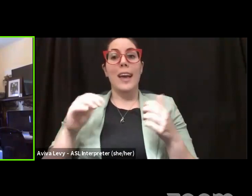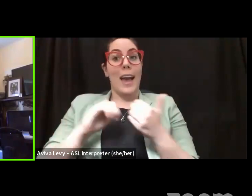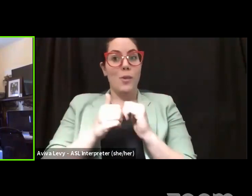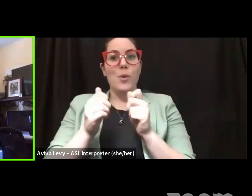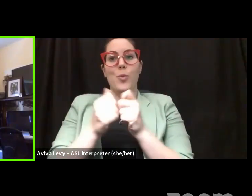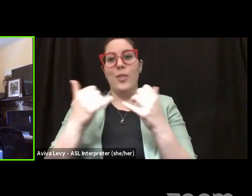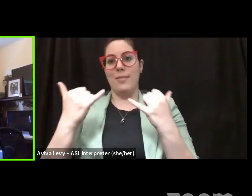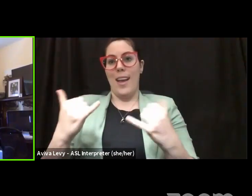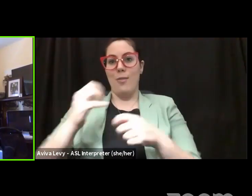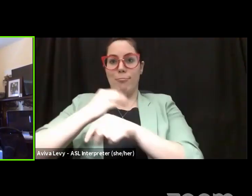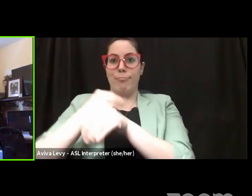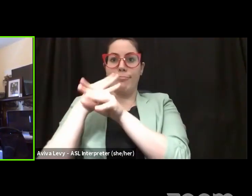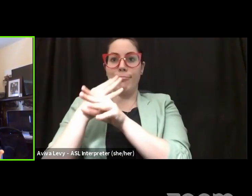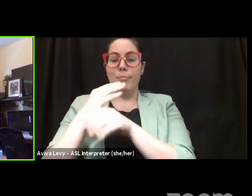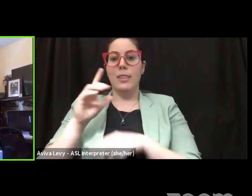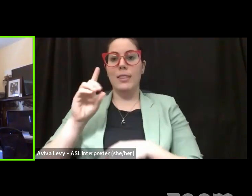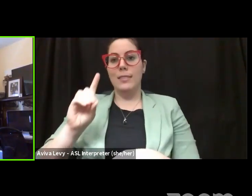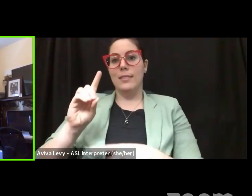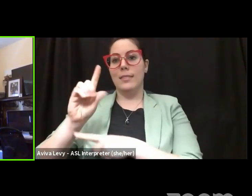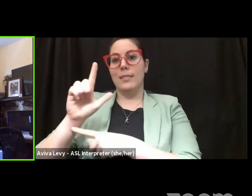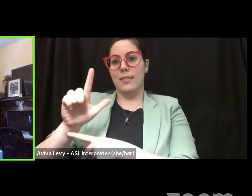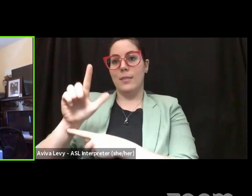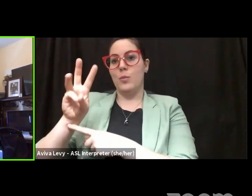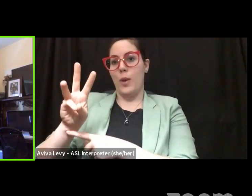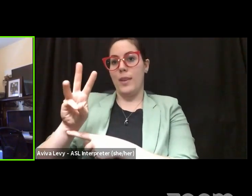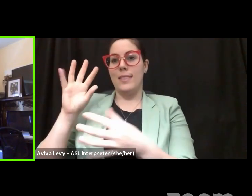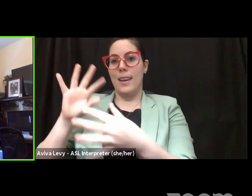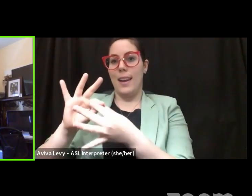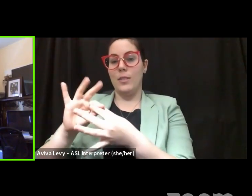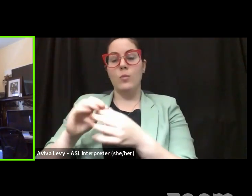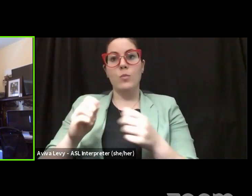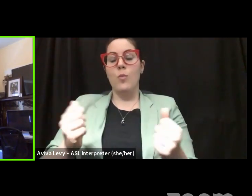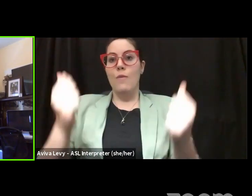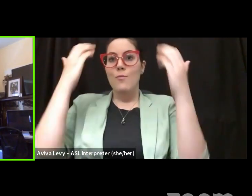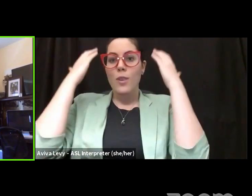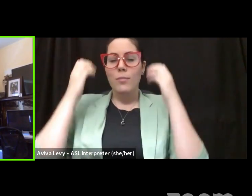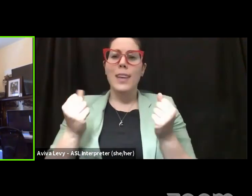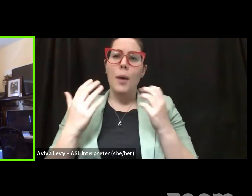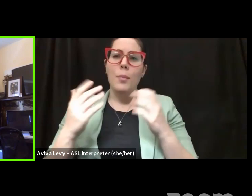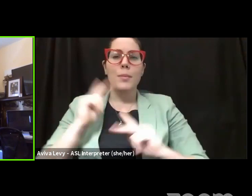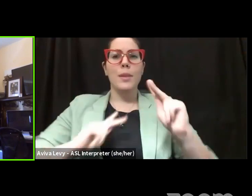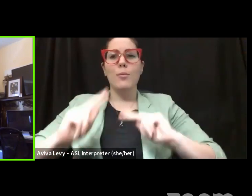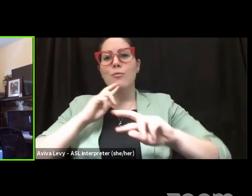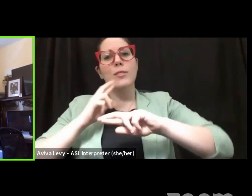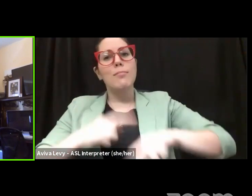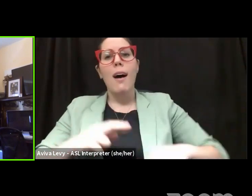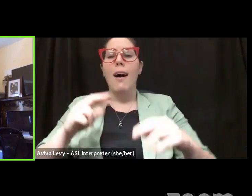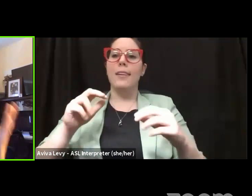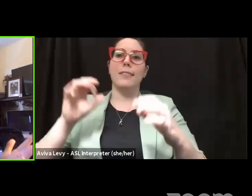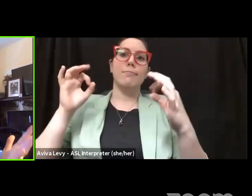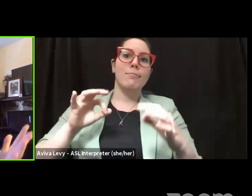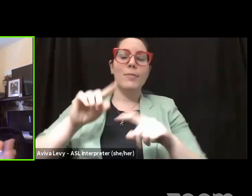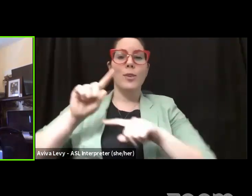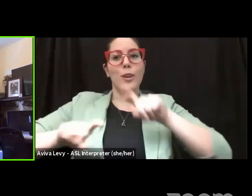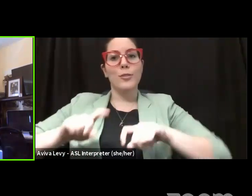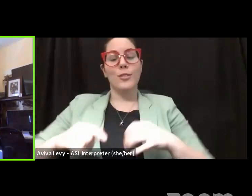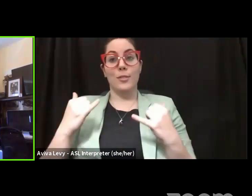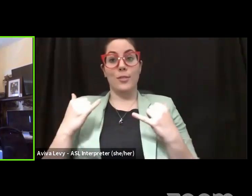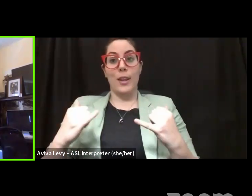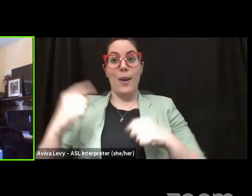West Connects. And we've been overwhelmed by your response and thoughtful questions. So welcome to day 3 of